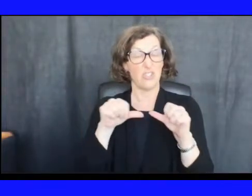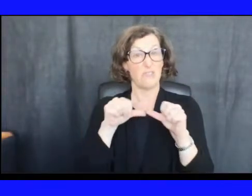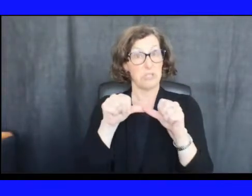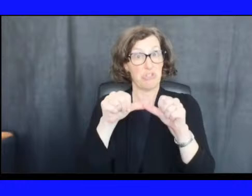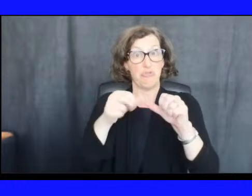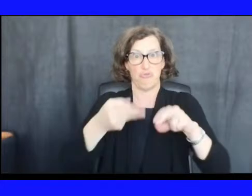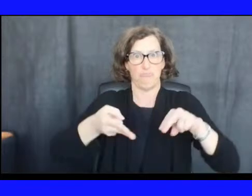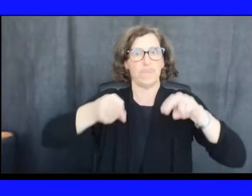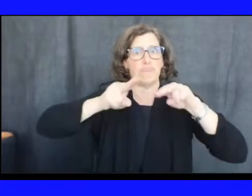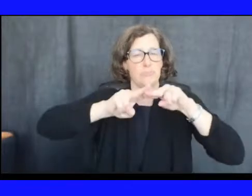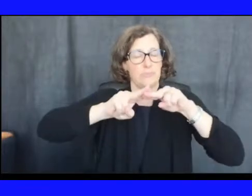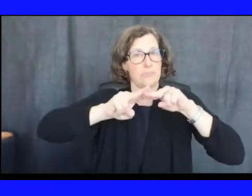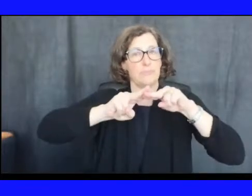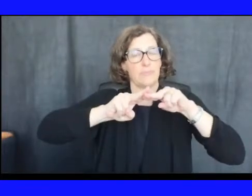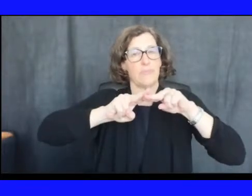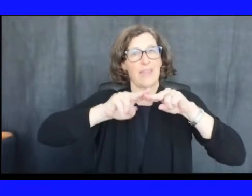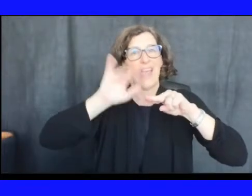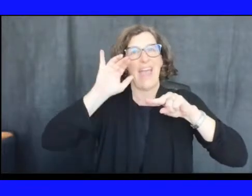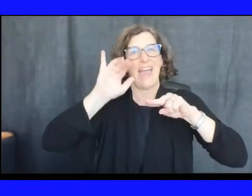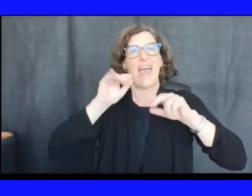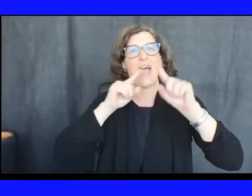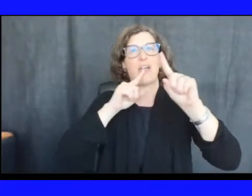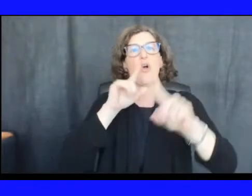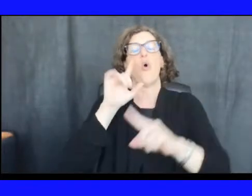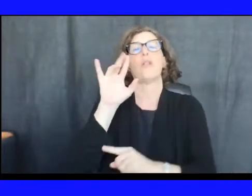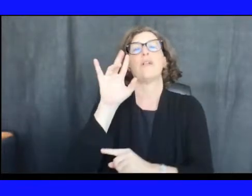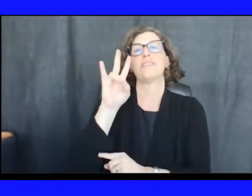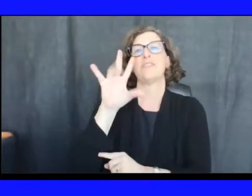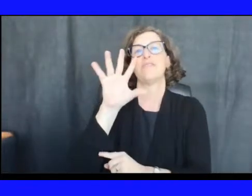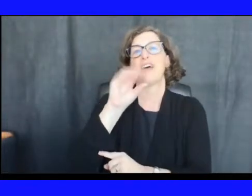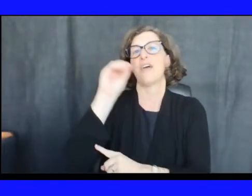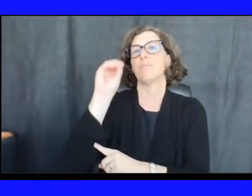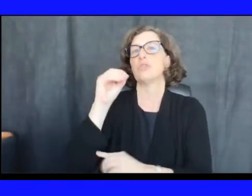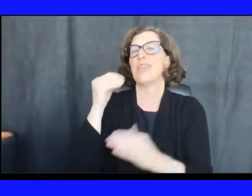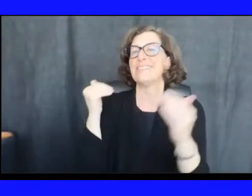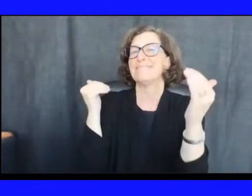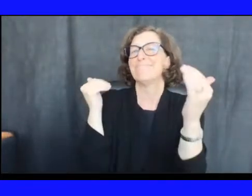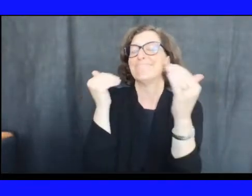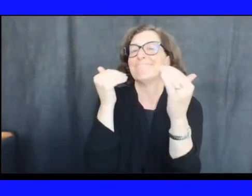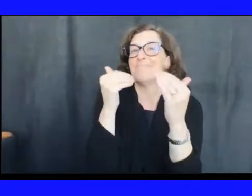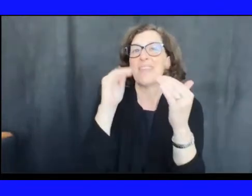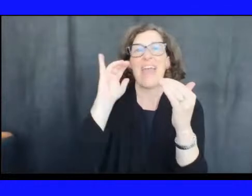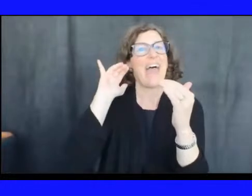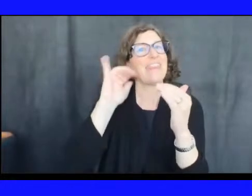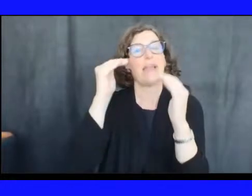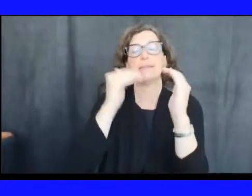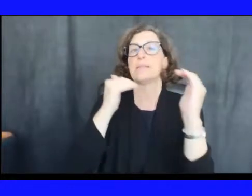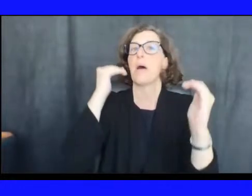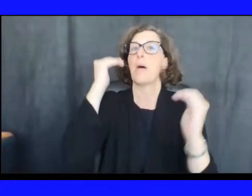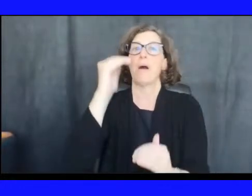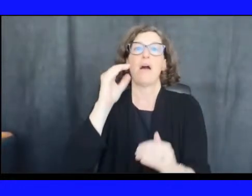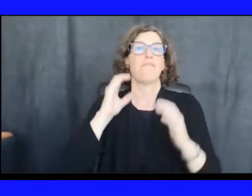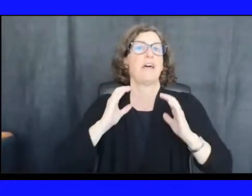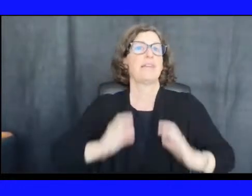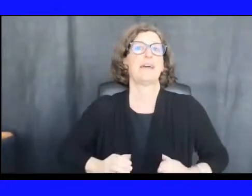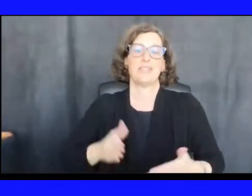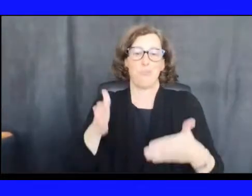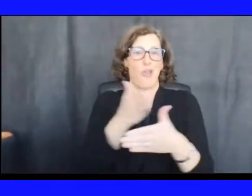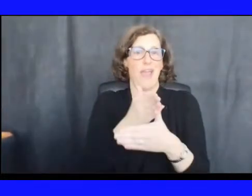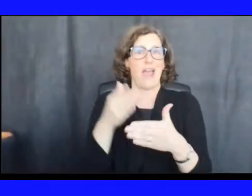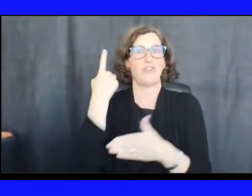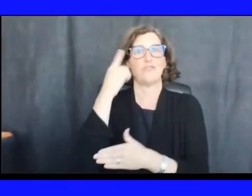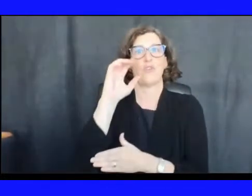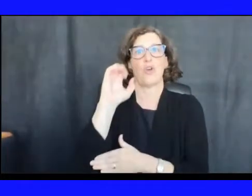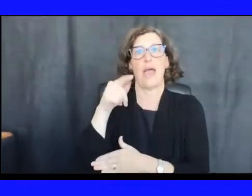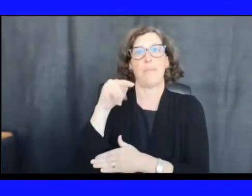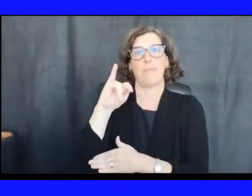target. So continuing to make great progress there on healthcare access for our neighbors who